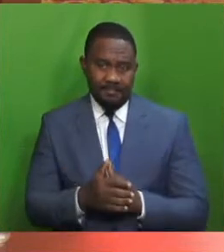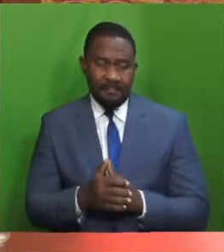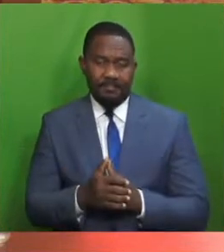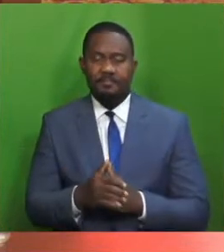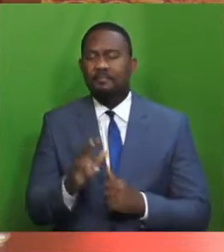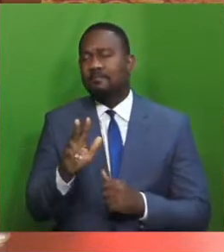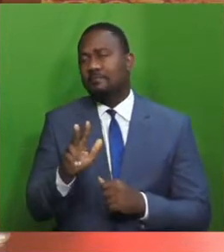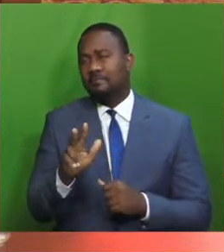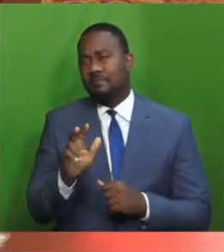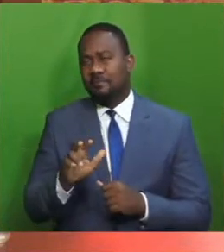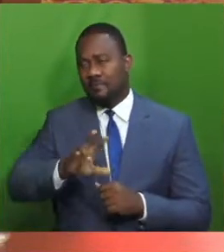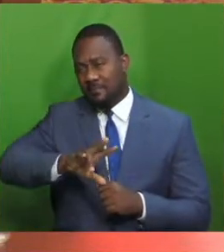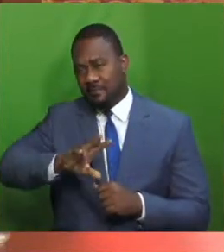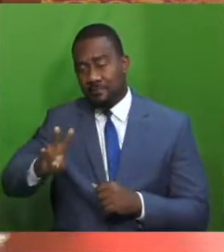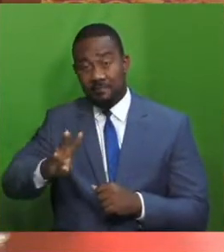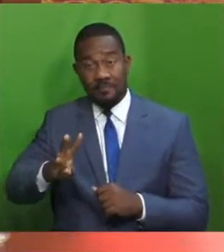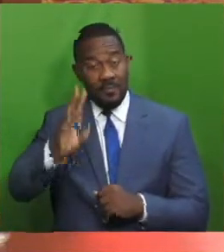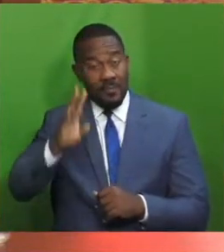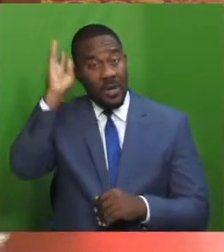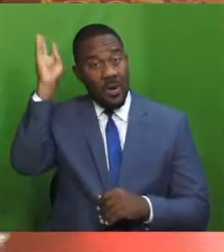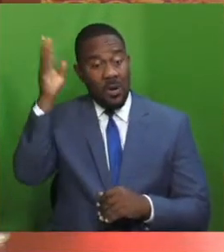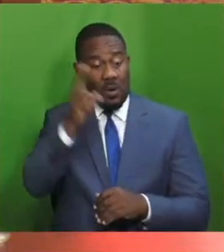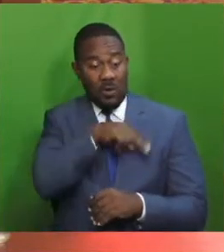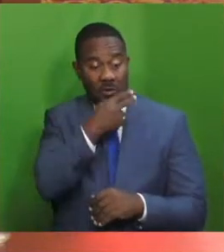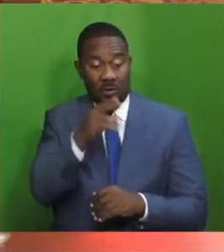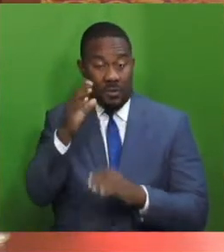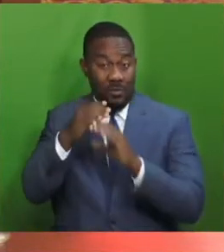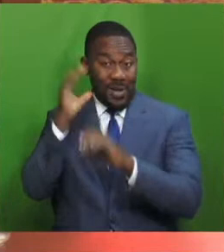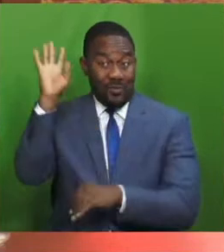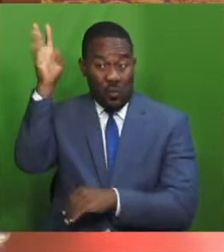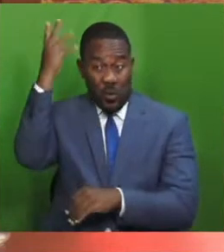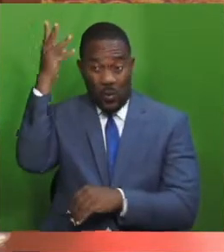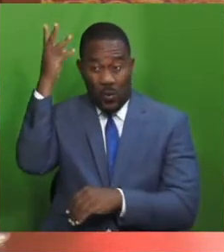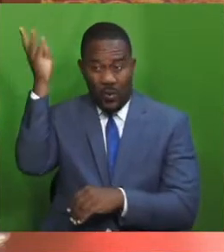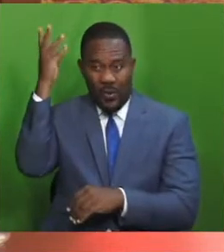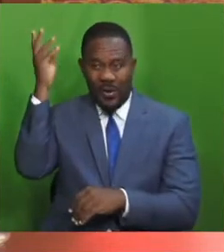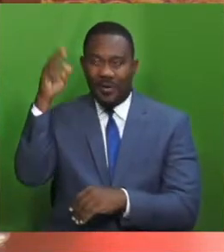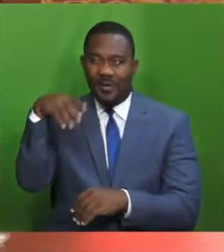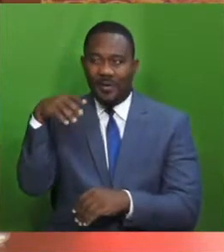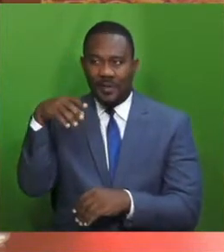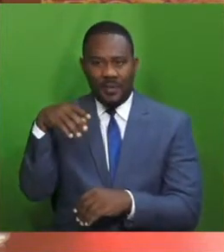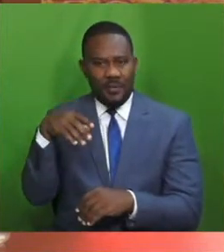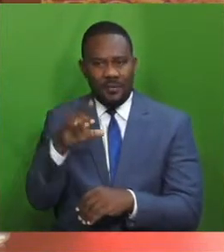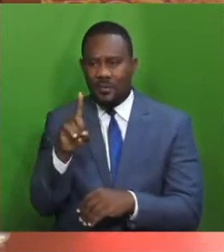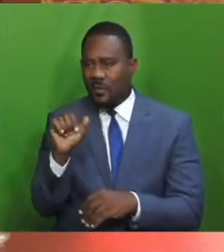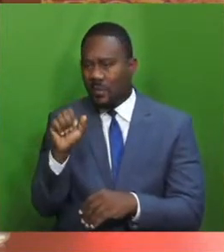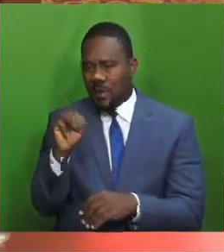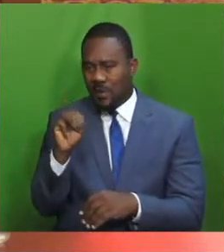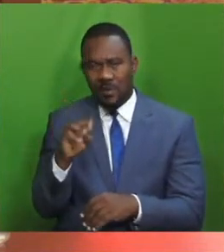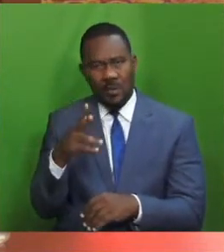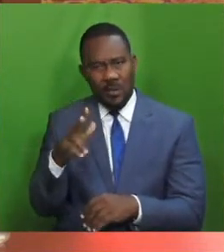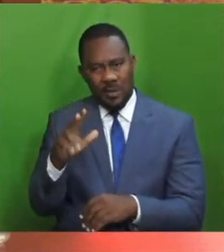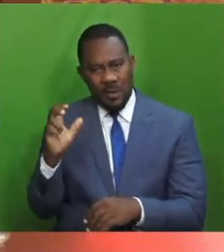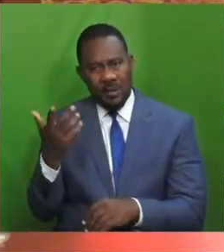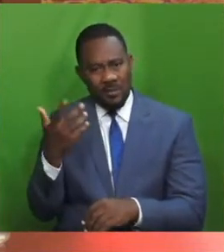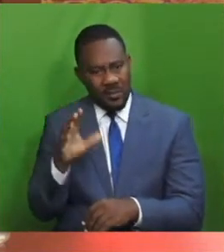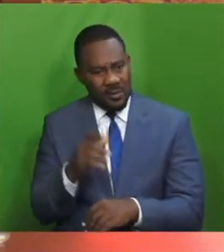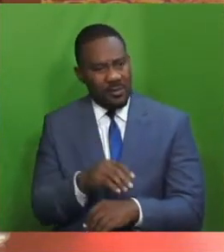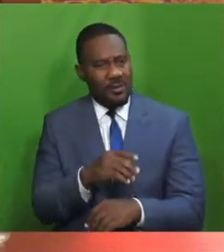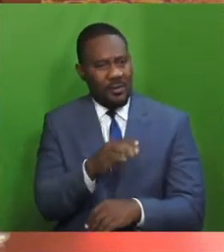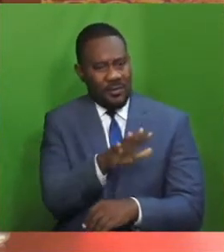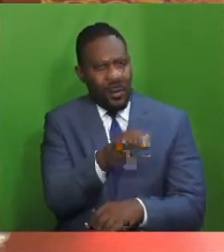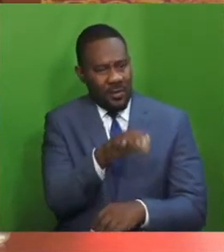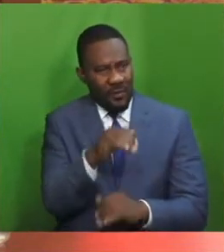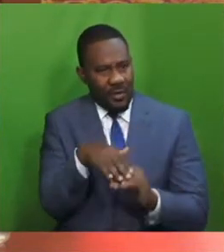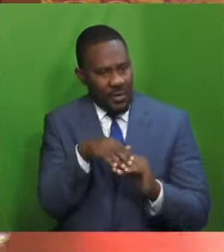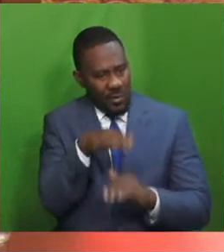307 ambulances to each constituency, 200 dams have been completed, and 560 additional dams were under construction at the beginning